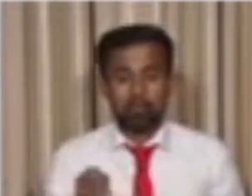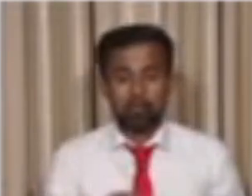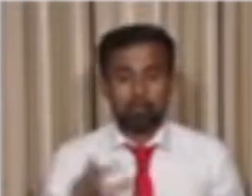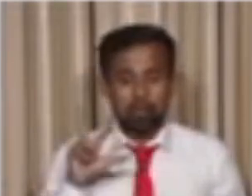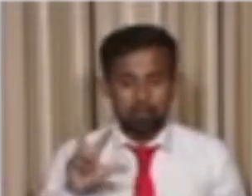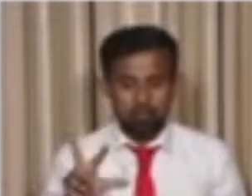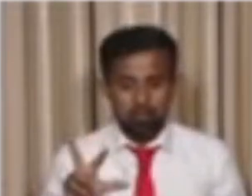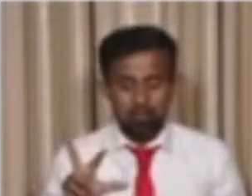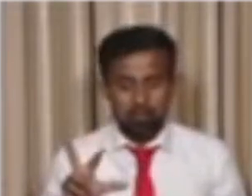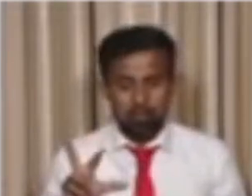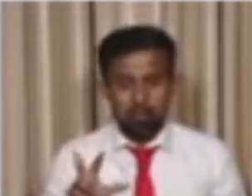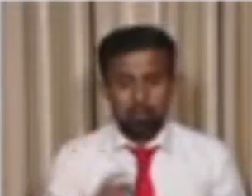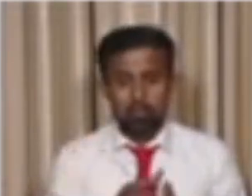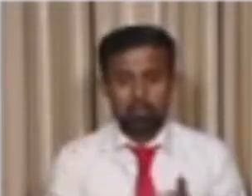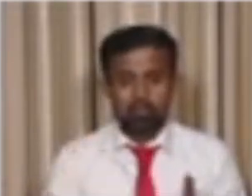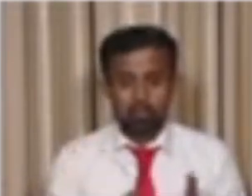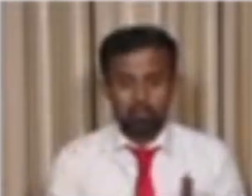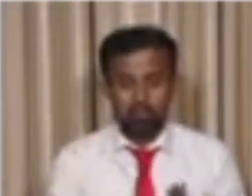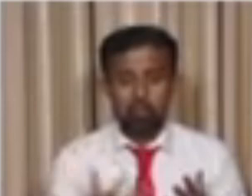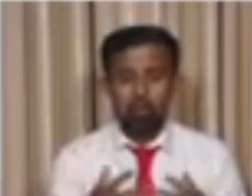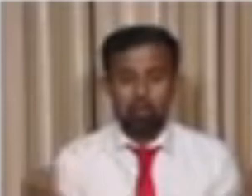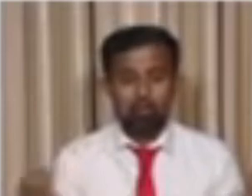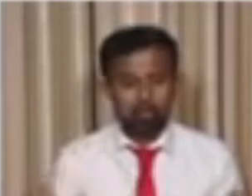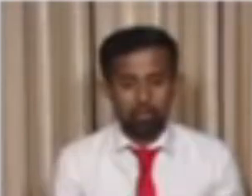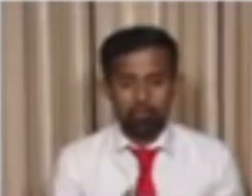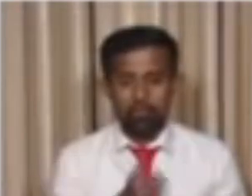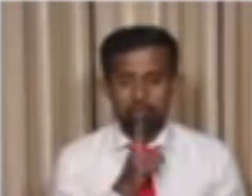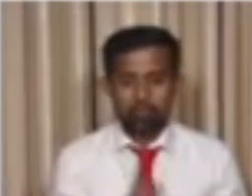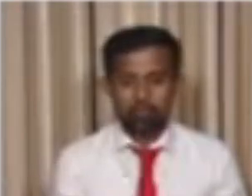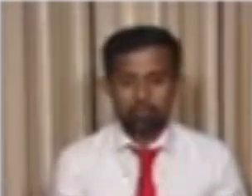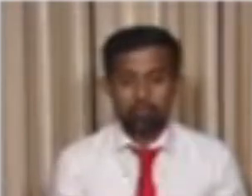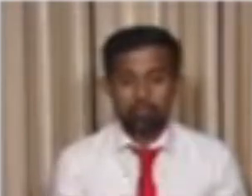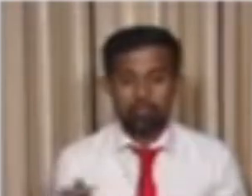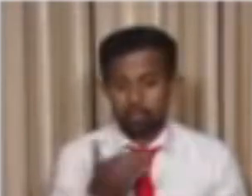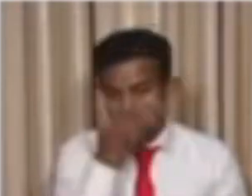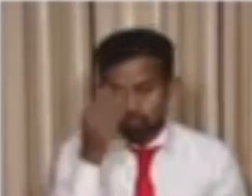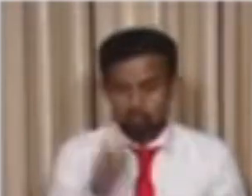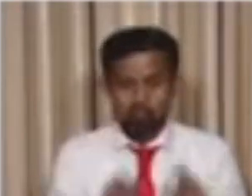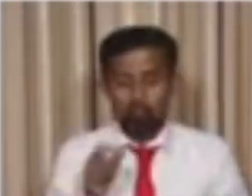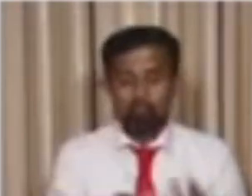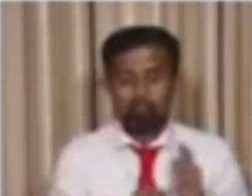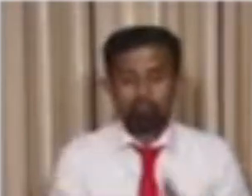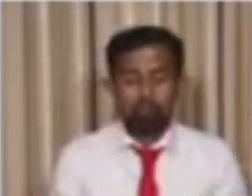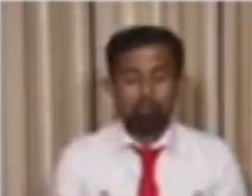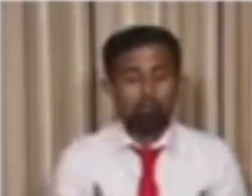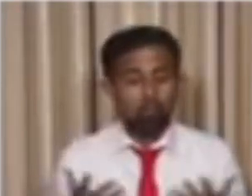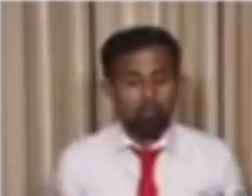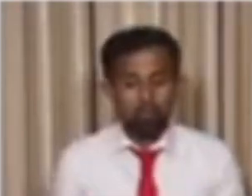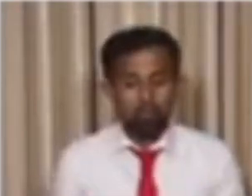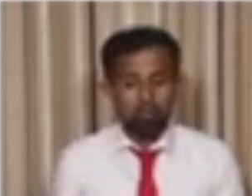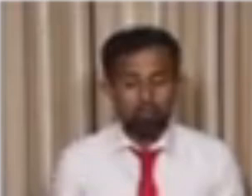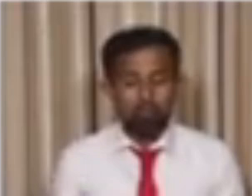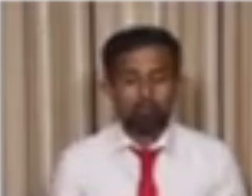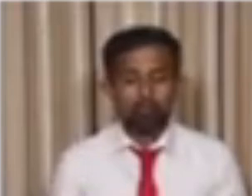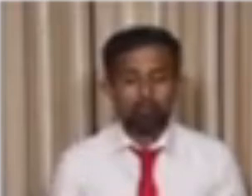grave injustice that happened to the Tamil people. And in the course of those negotiations, Prime Minister Sri